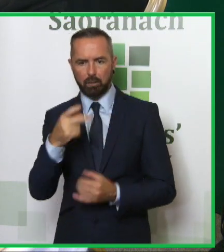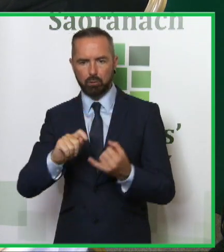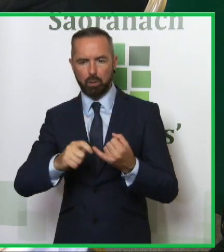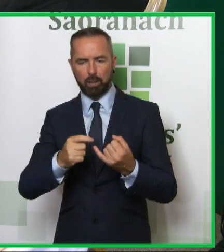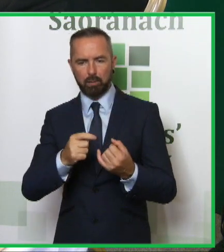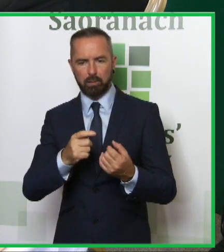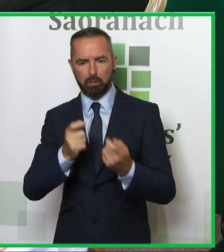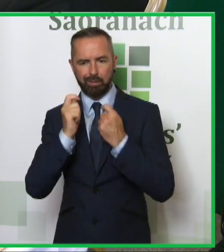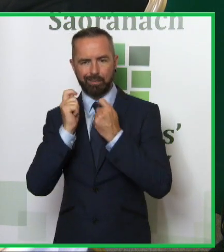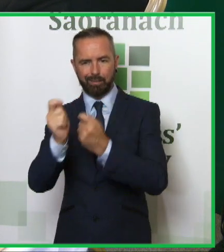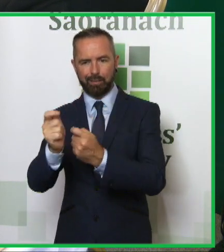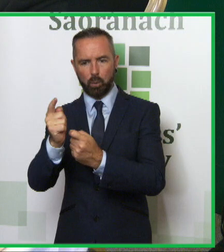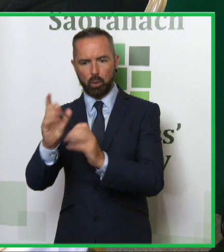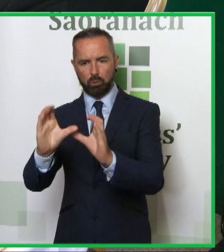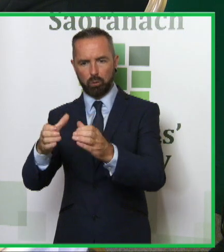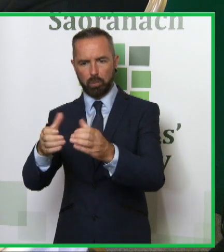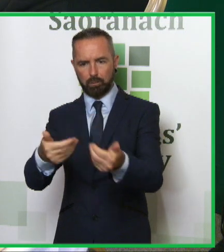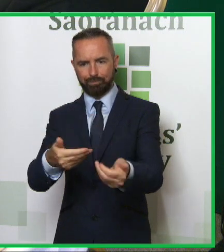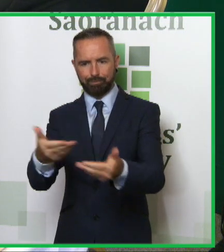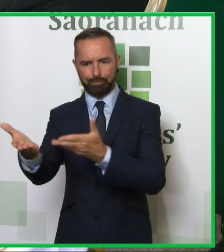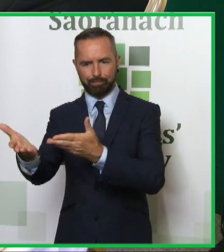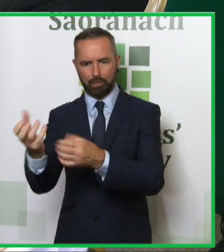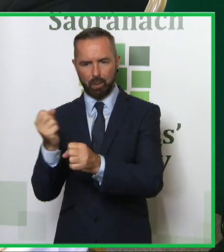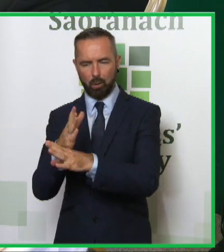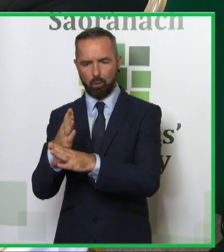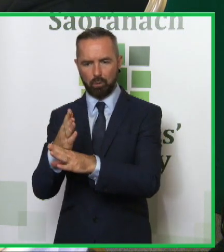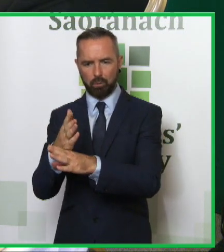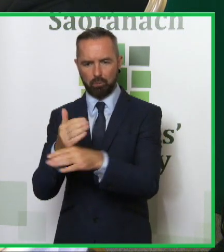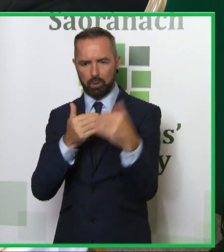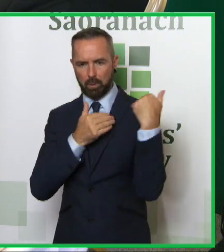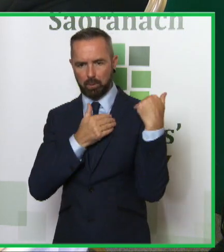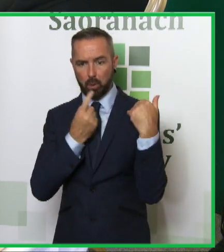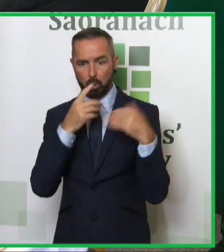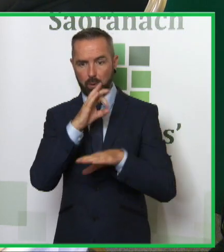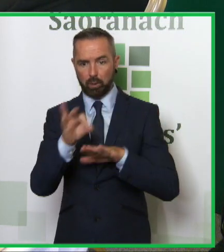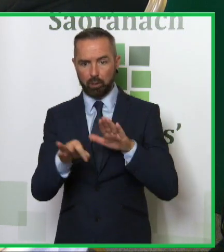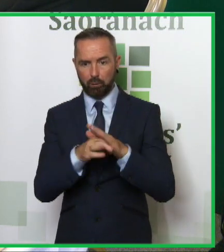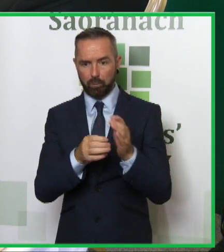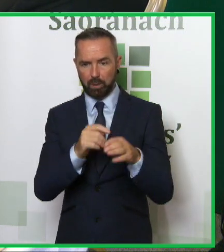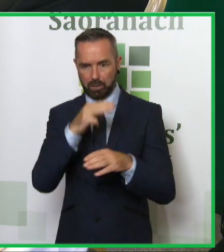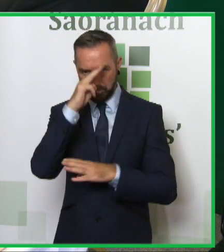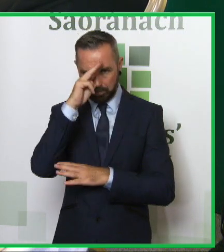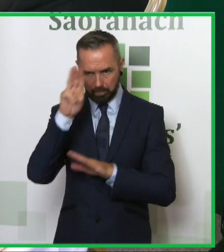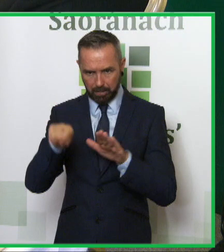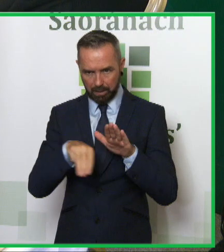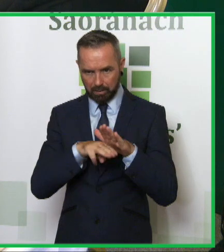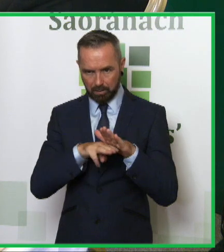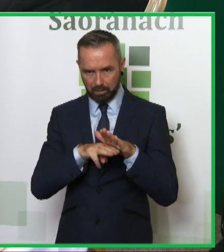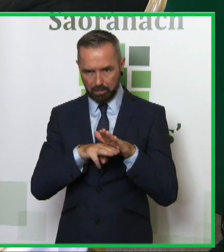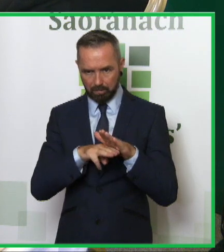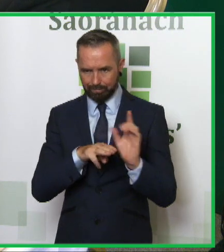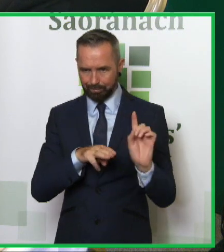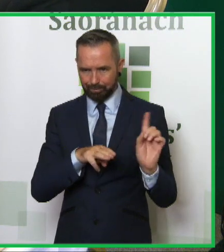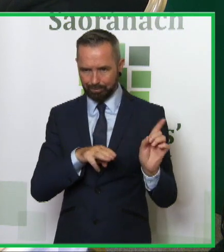one body will deliver across those. One government minister, one senior accountability at government, which I think is coming through